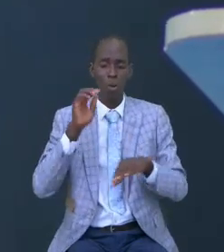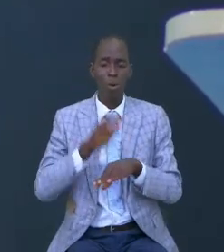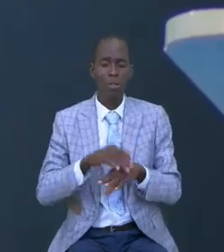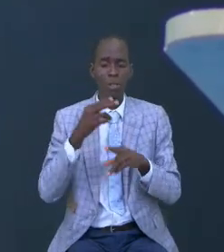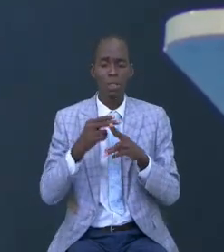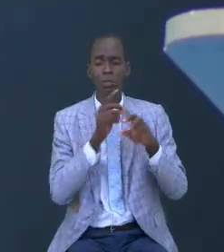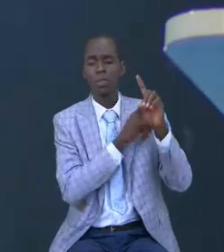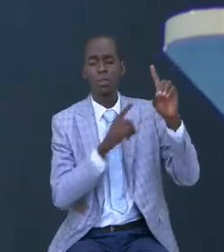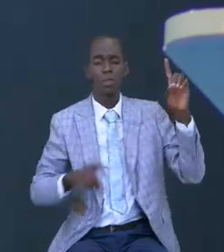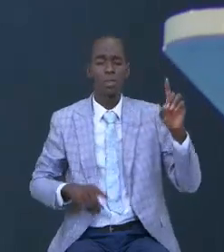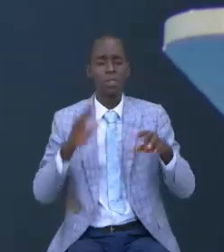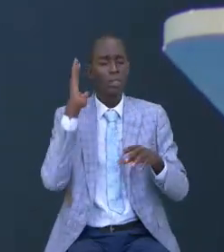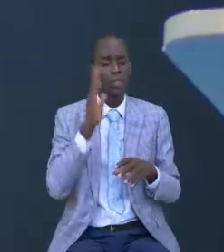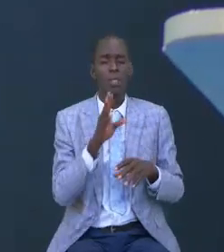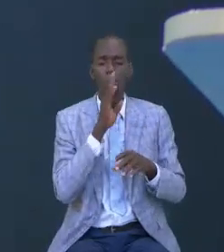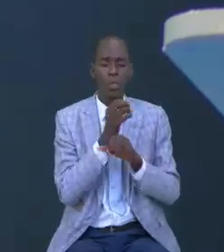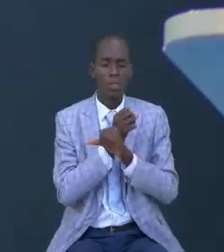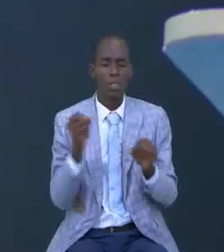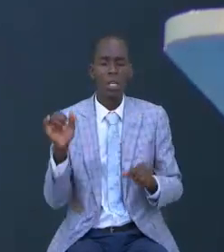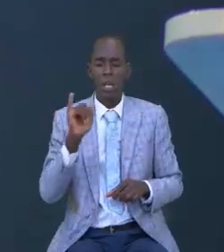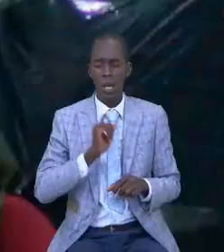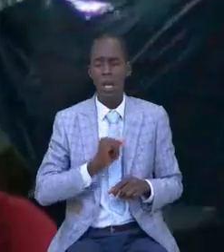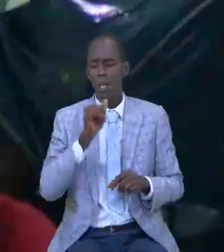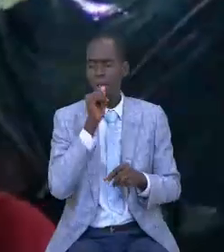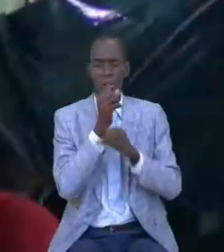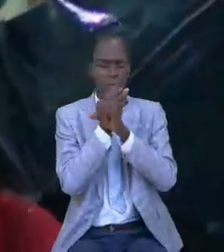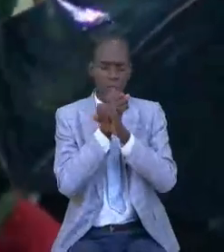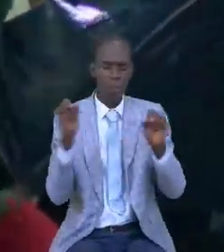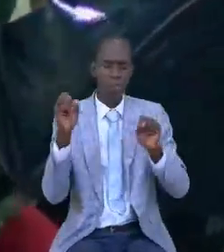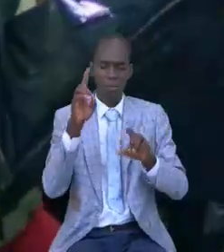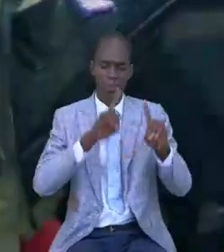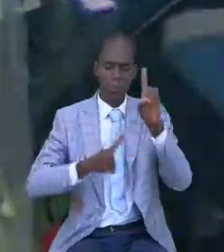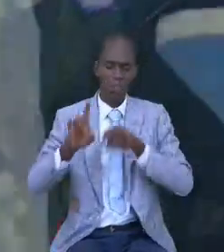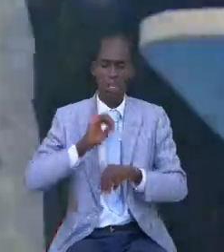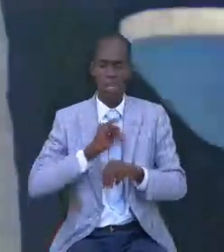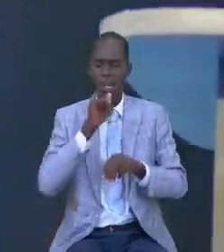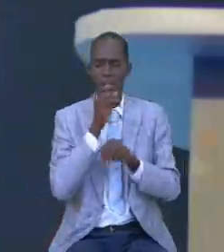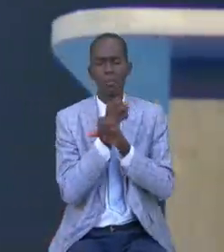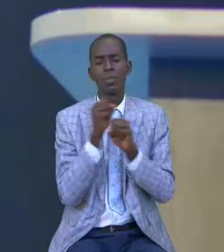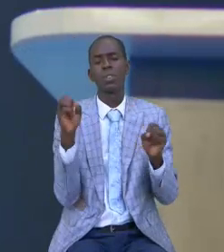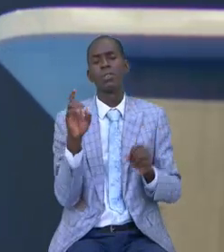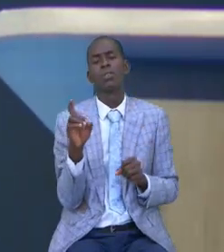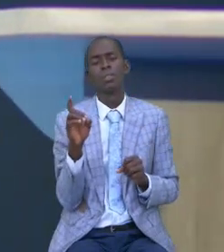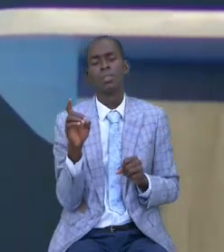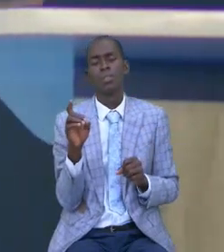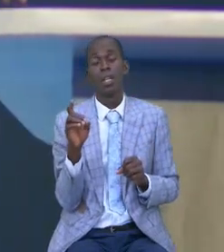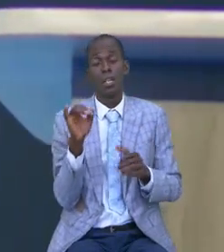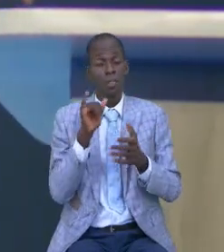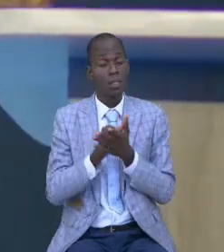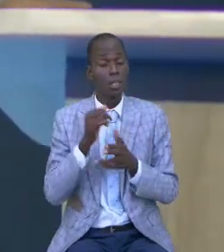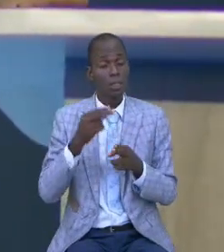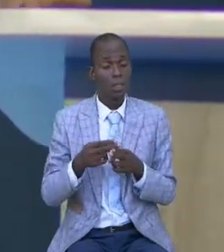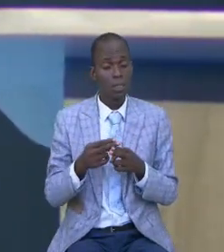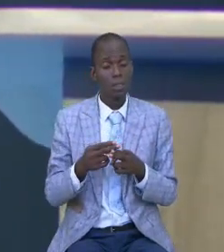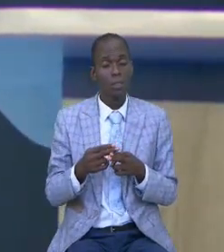Lord shall be saved. I am saved. That name, because of